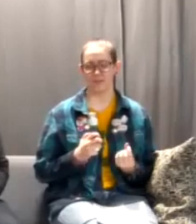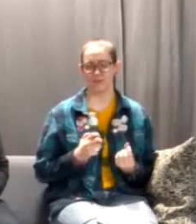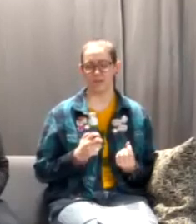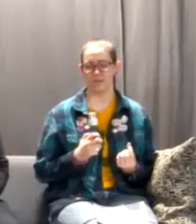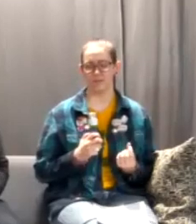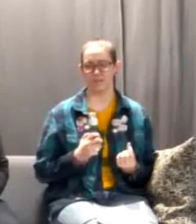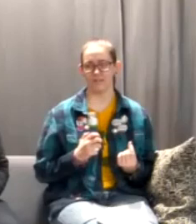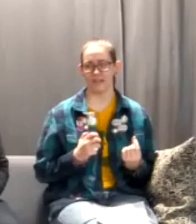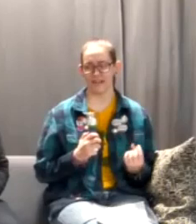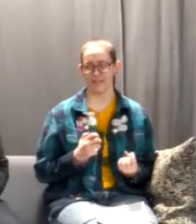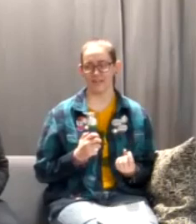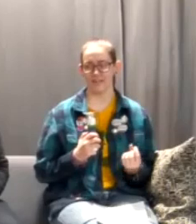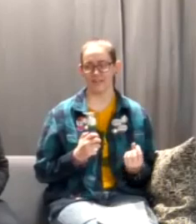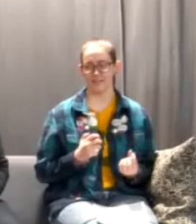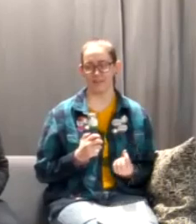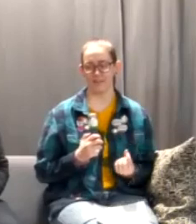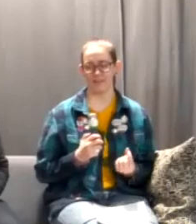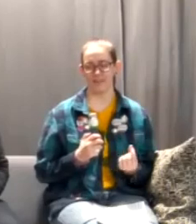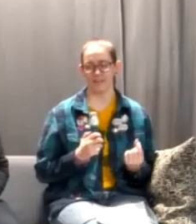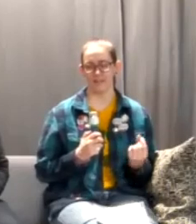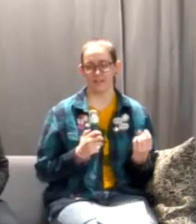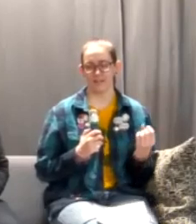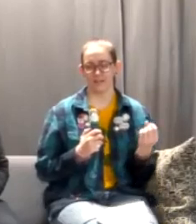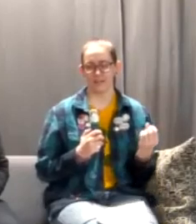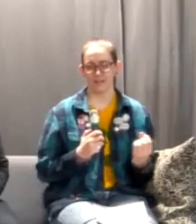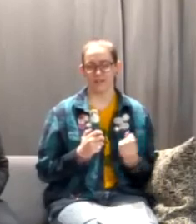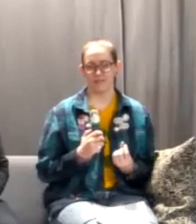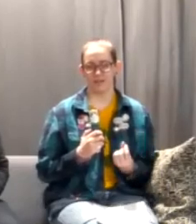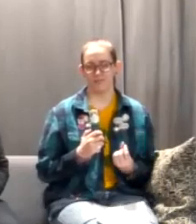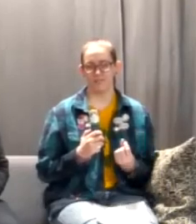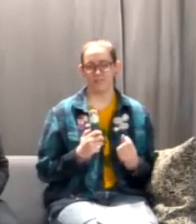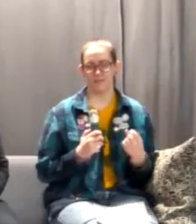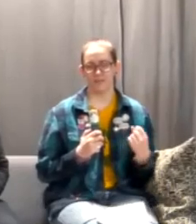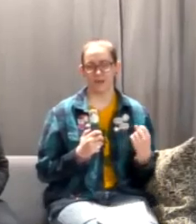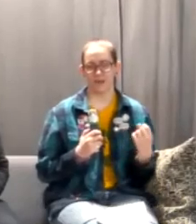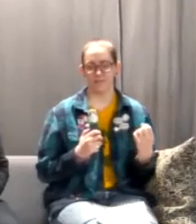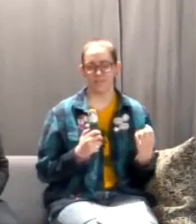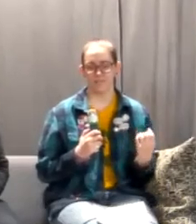always so interested in history, and especially hearing from